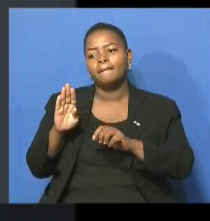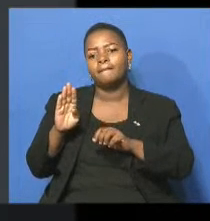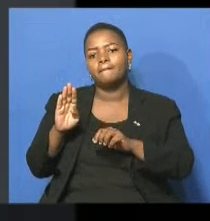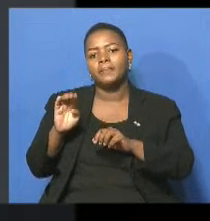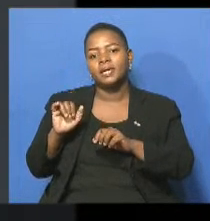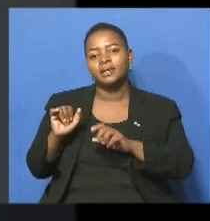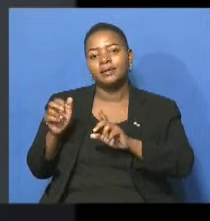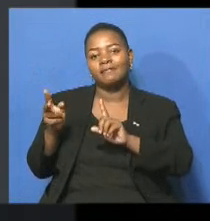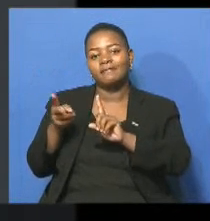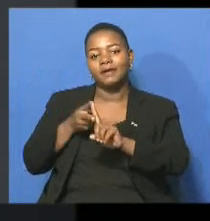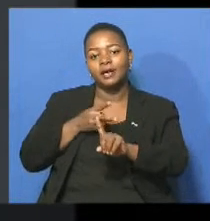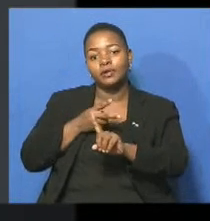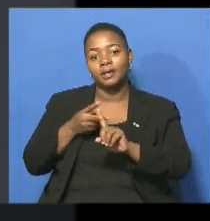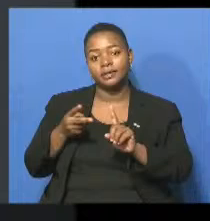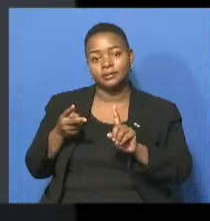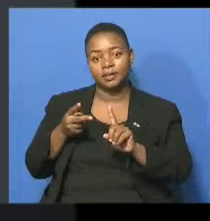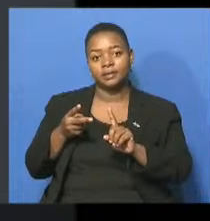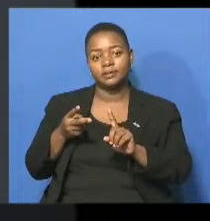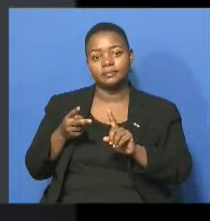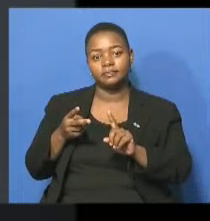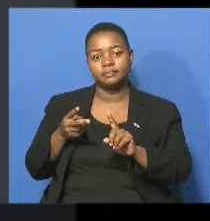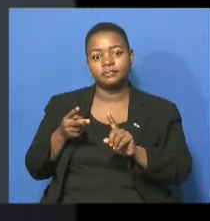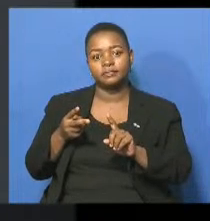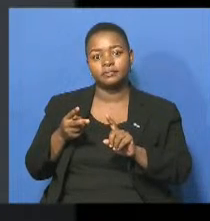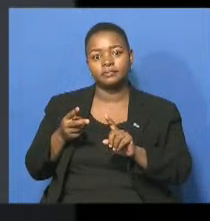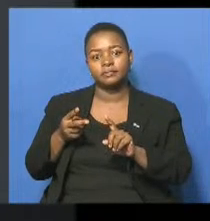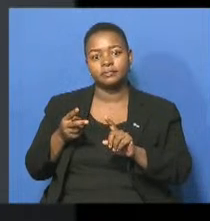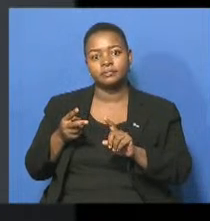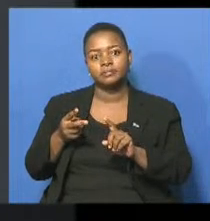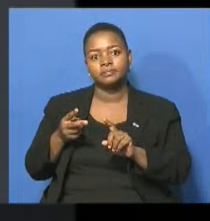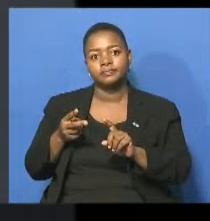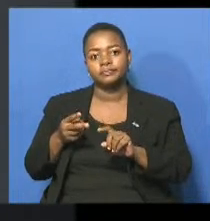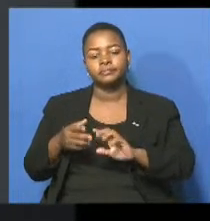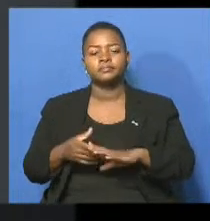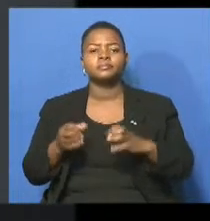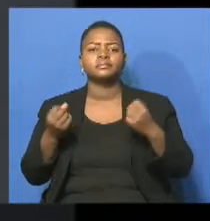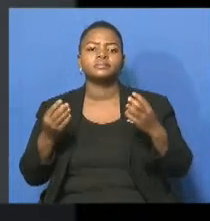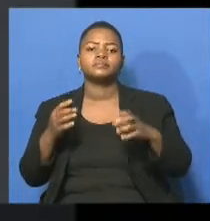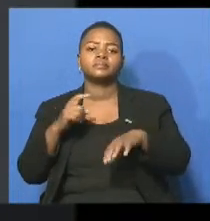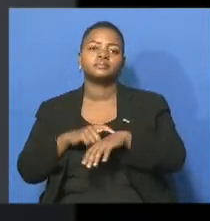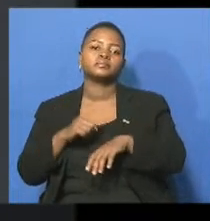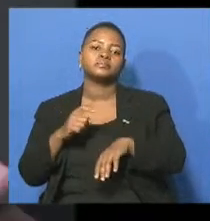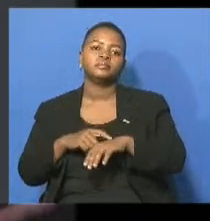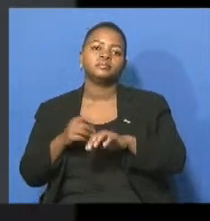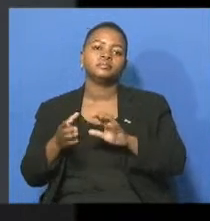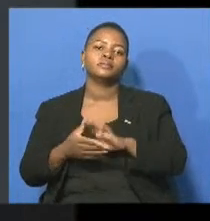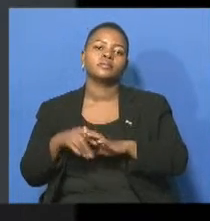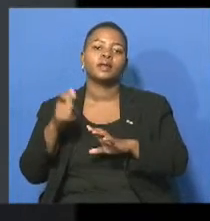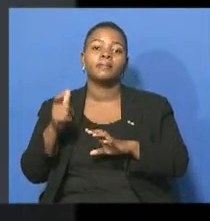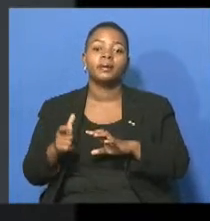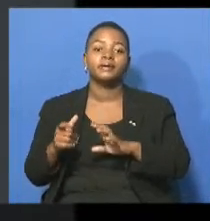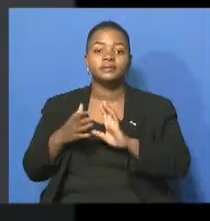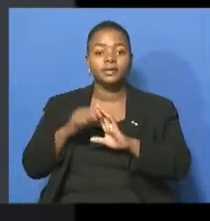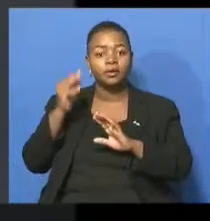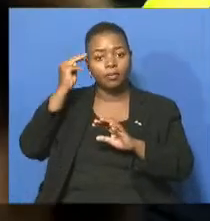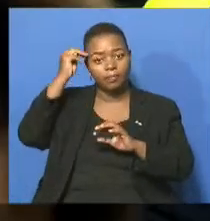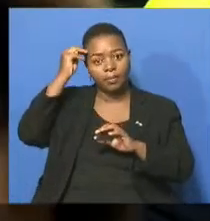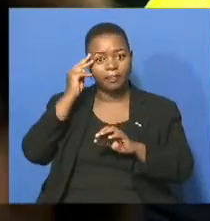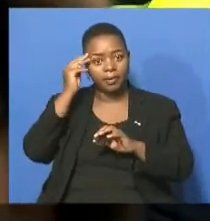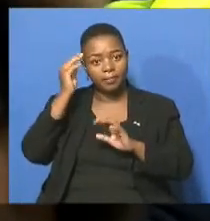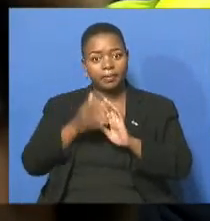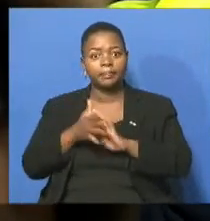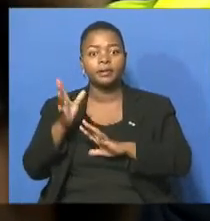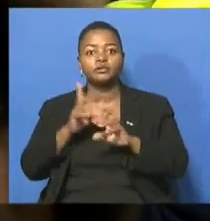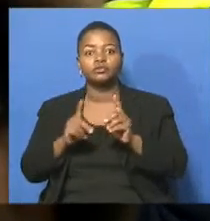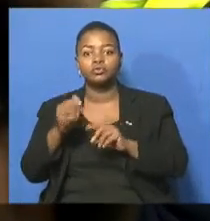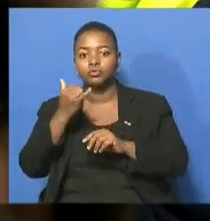more common for motho a nang tlhaloganyo e nne ene a direlwa molato go na le gore ene a dire molato. So